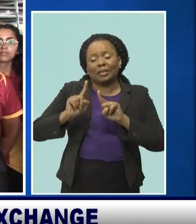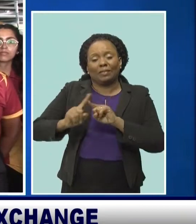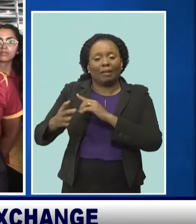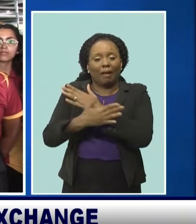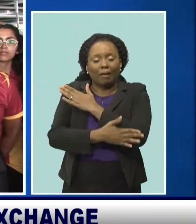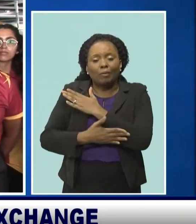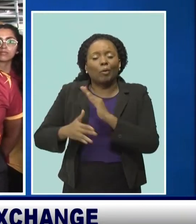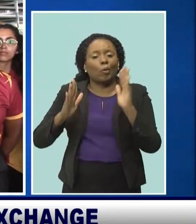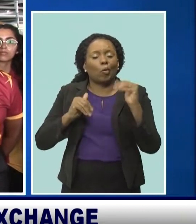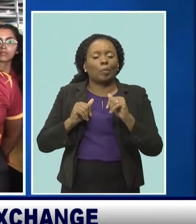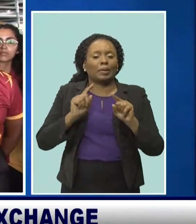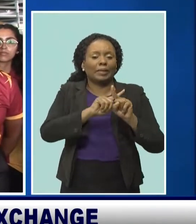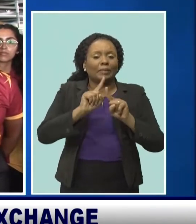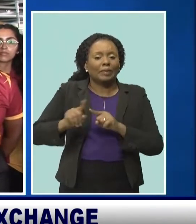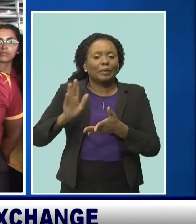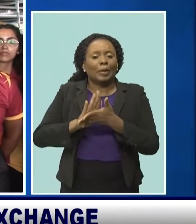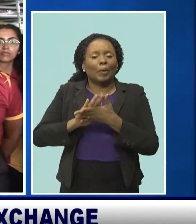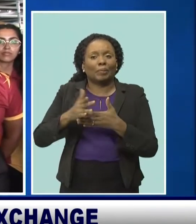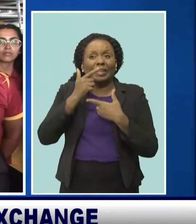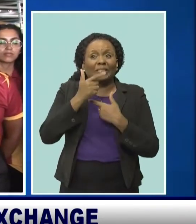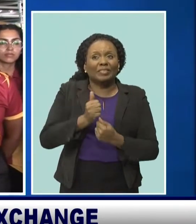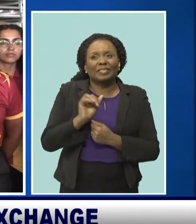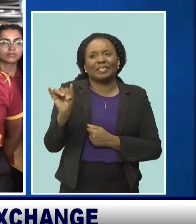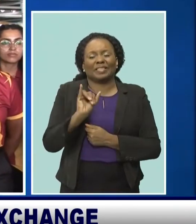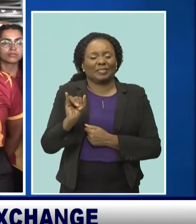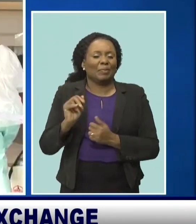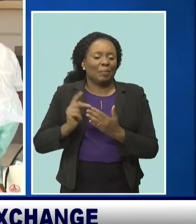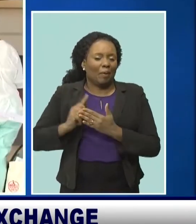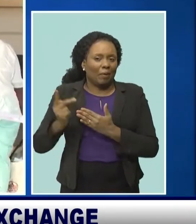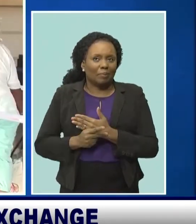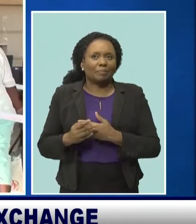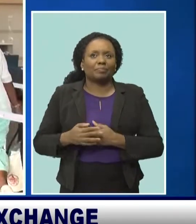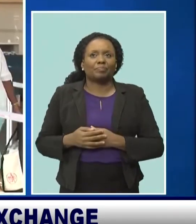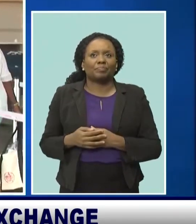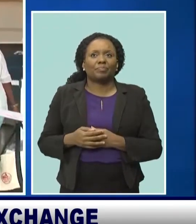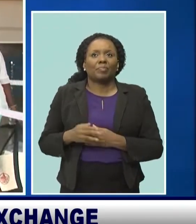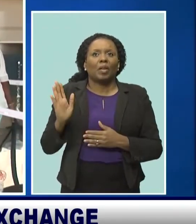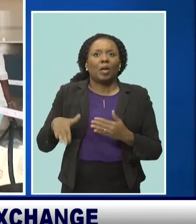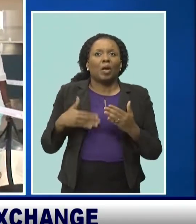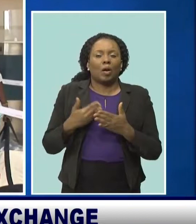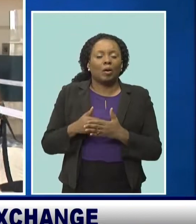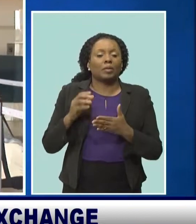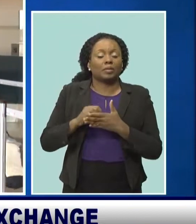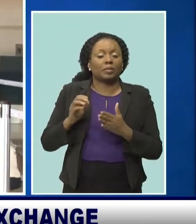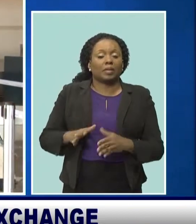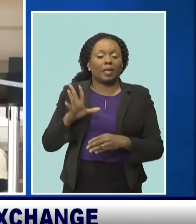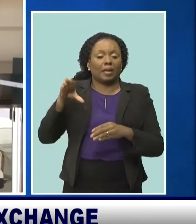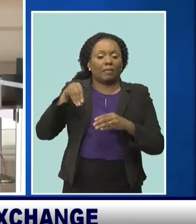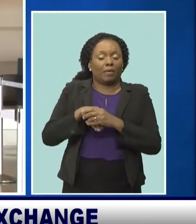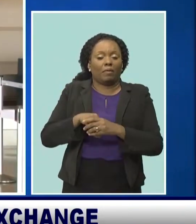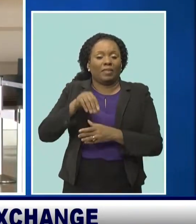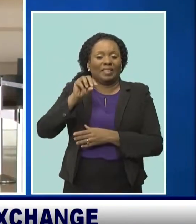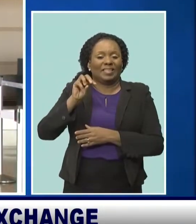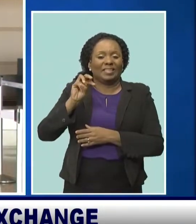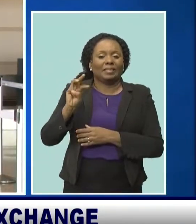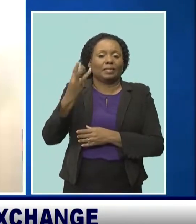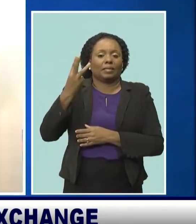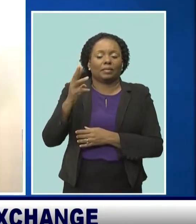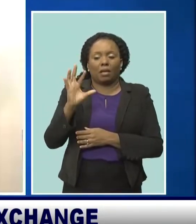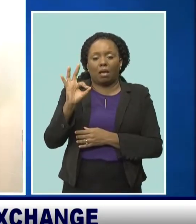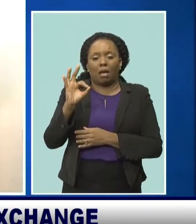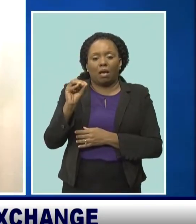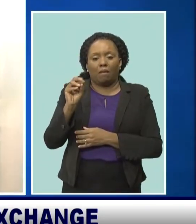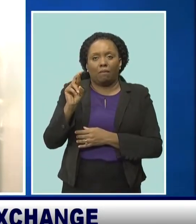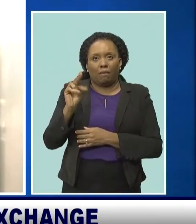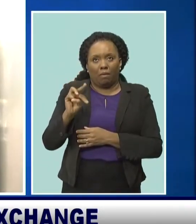that other schools in Barbados will be interested in a similar program. Sixth form year head Carl Applewaite believes it's an important part of an